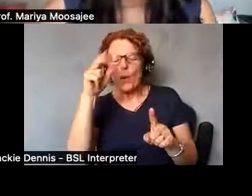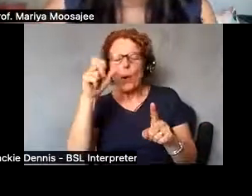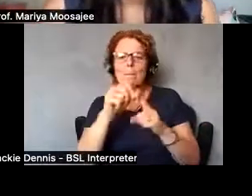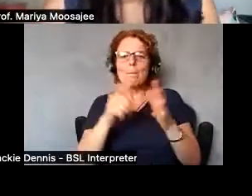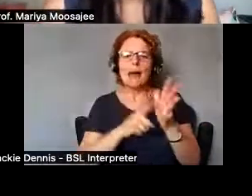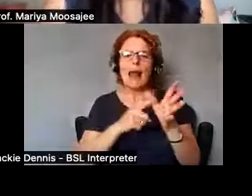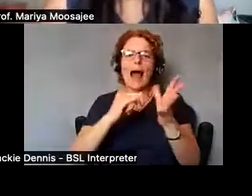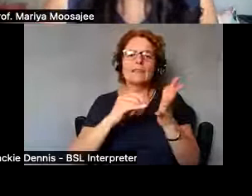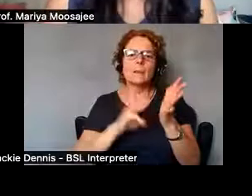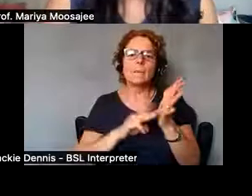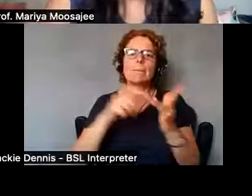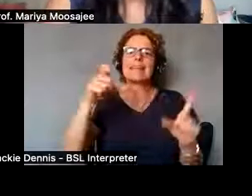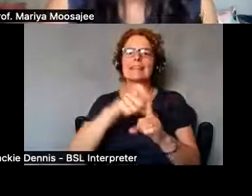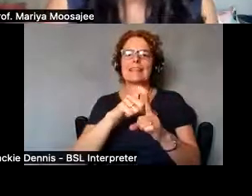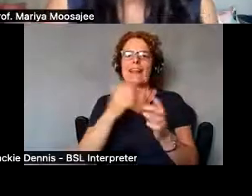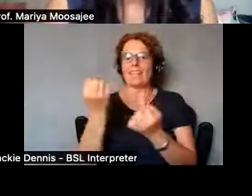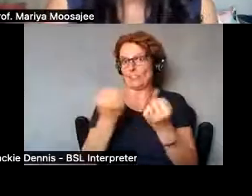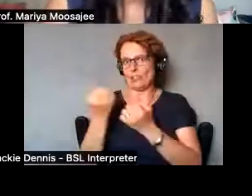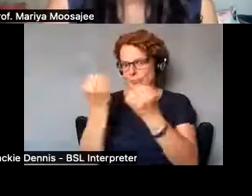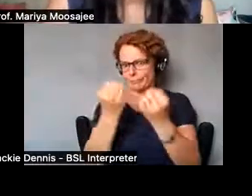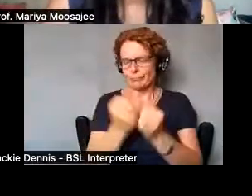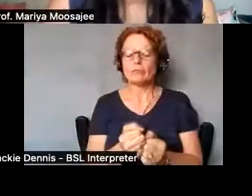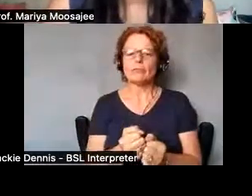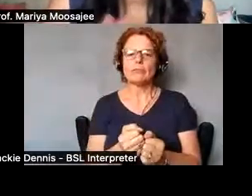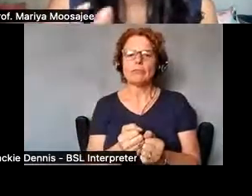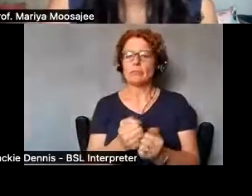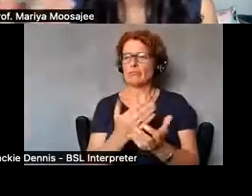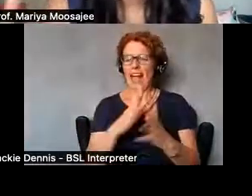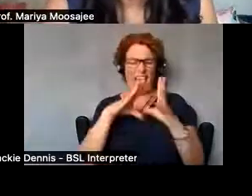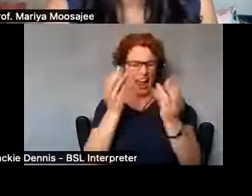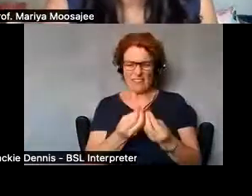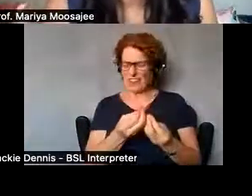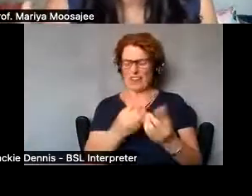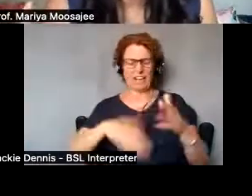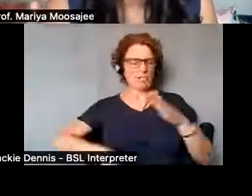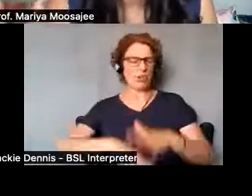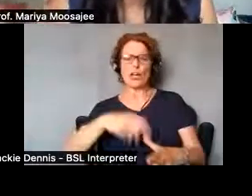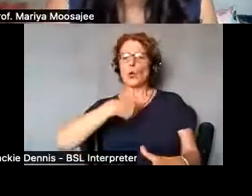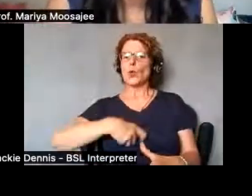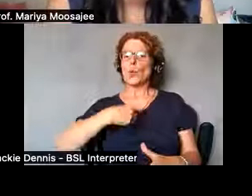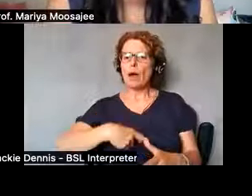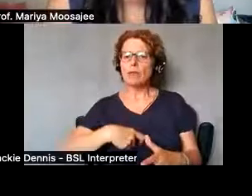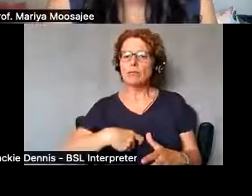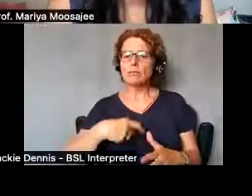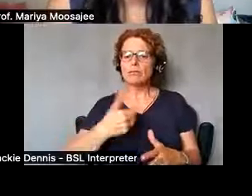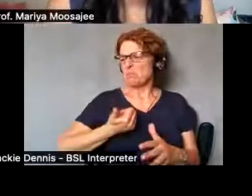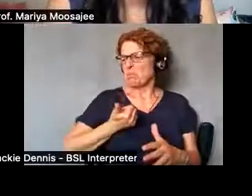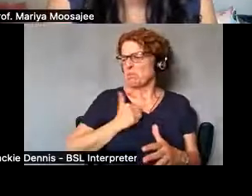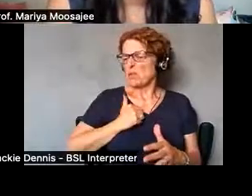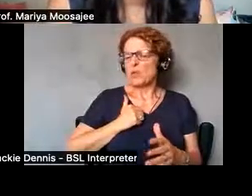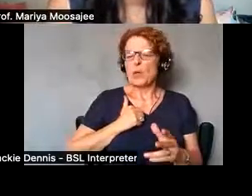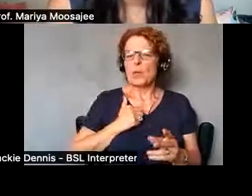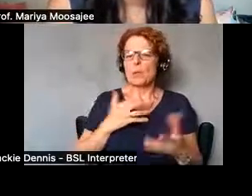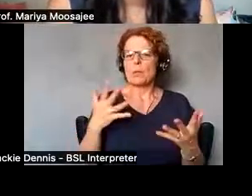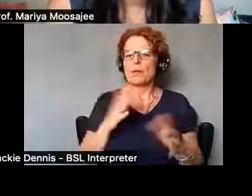vector. Now, they're composed of entirely human elements, so it's presumed that there is a much less